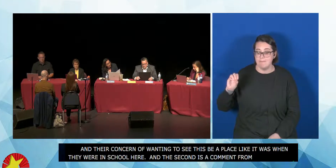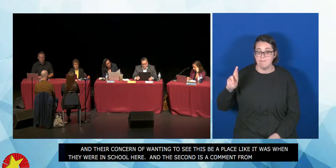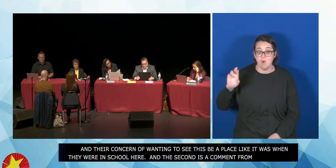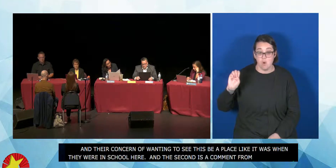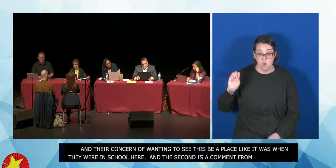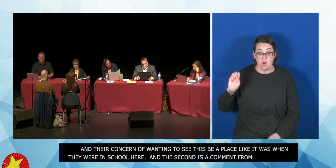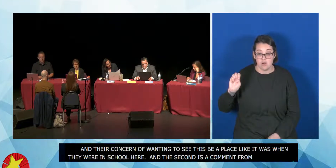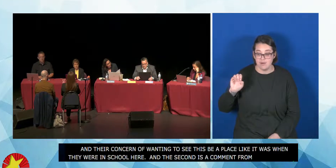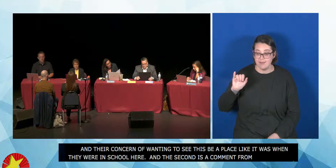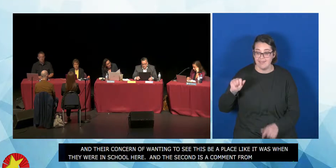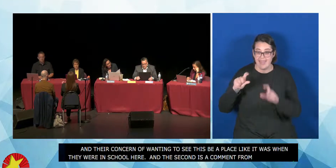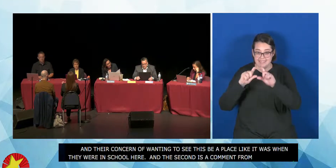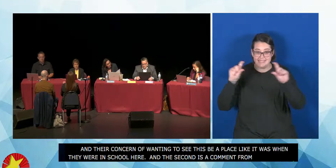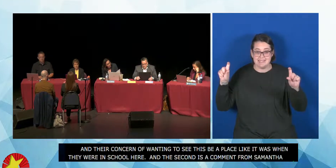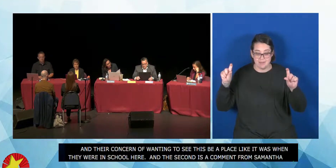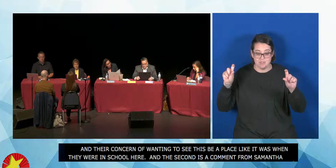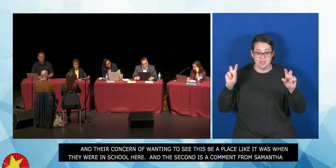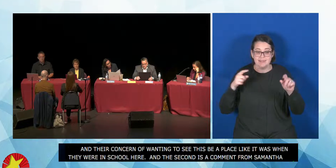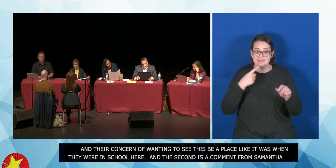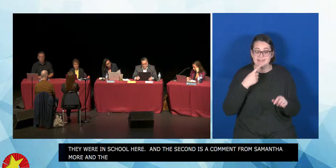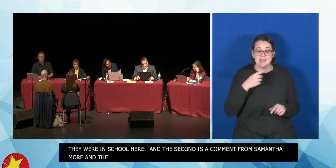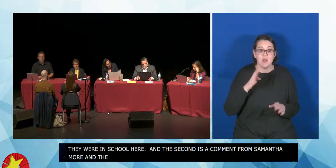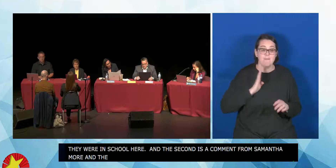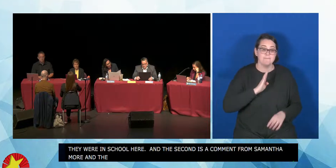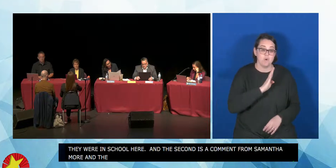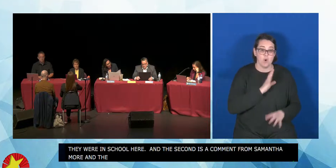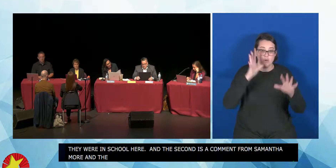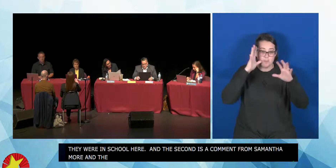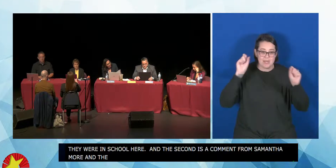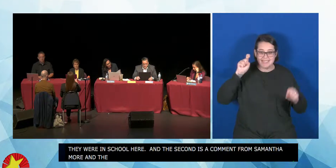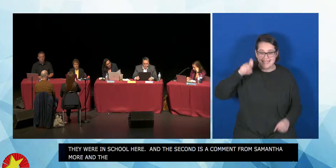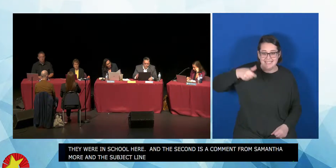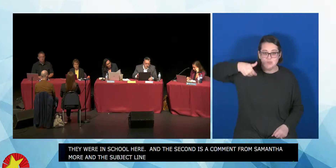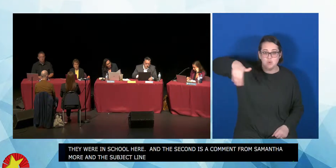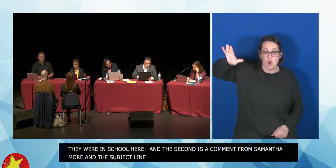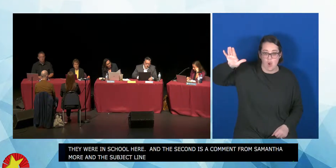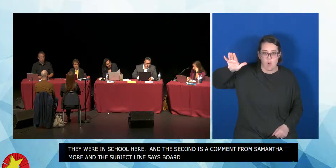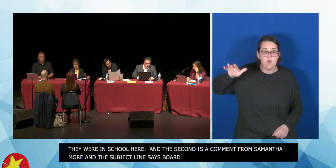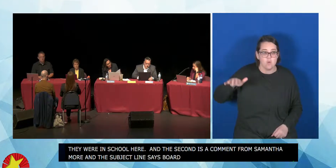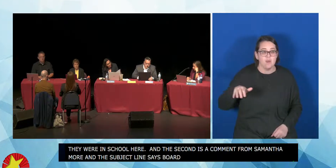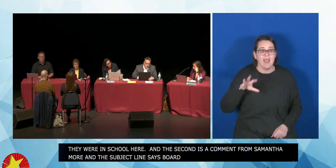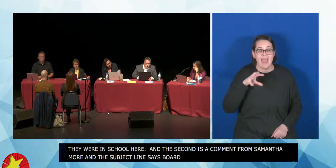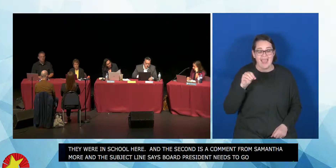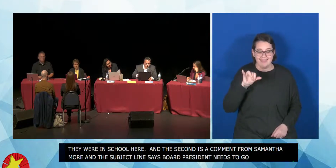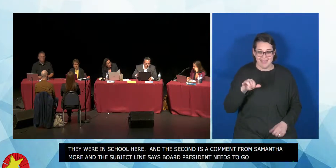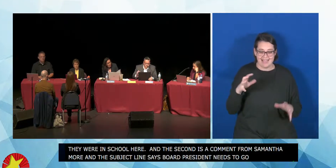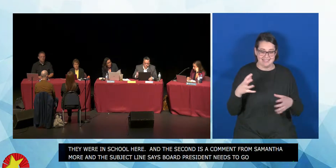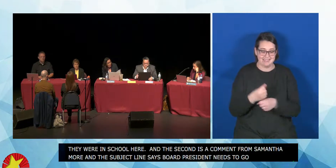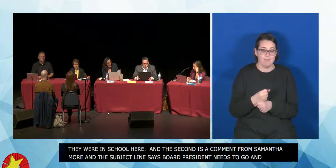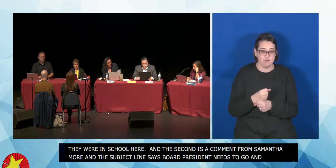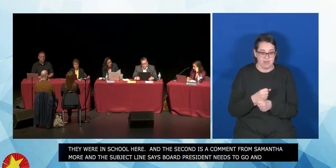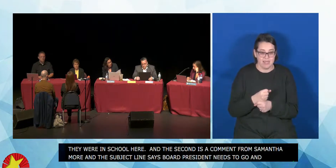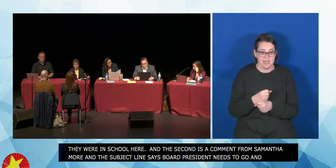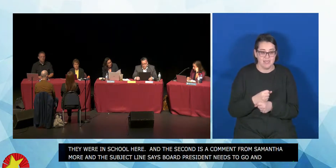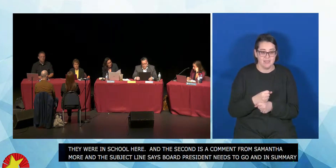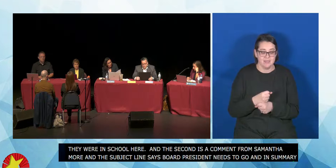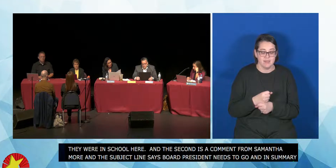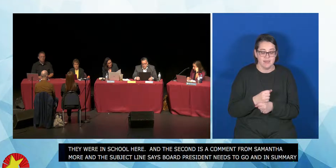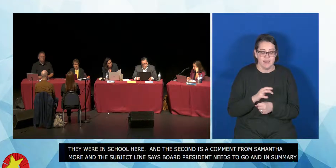subject line reads, "Board President needs to go," and it just, in summary, it is